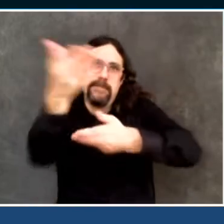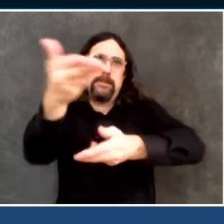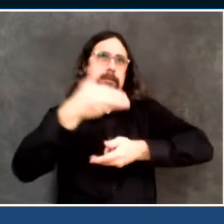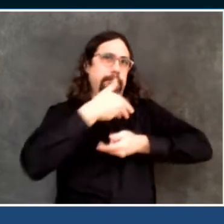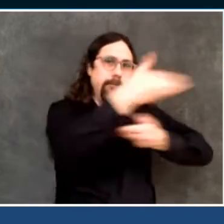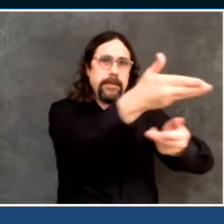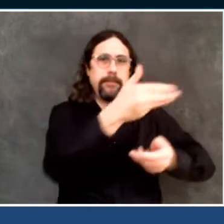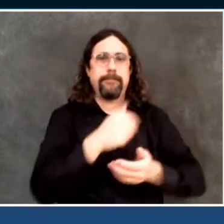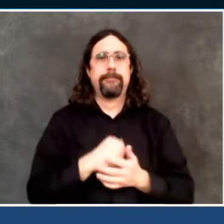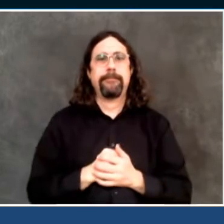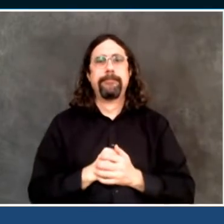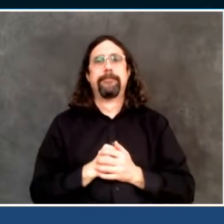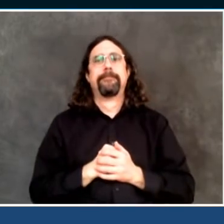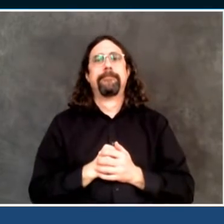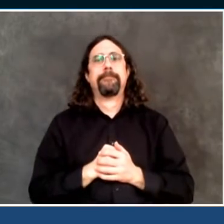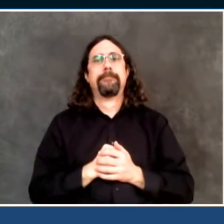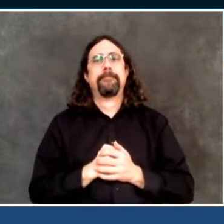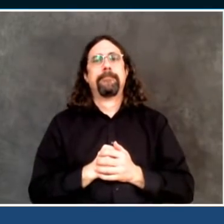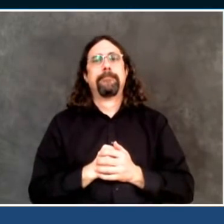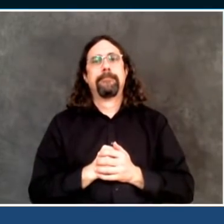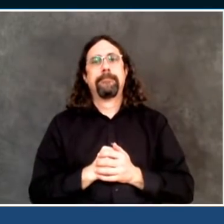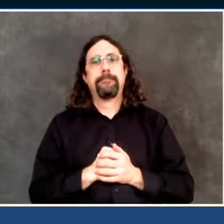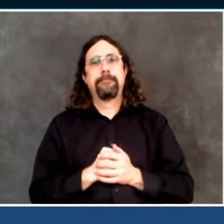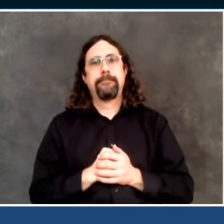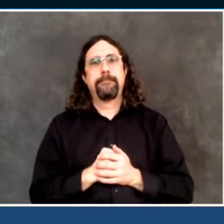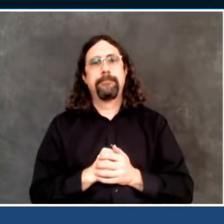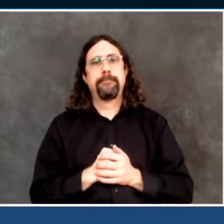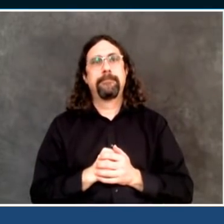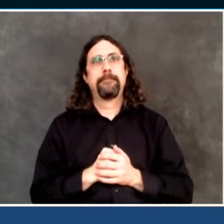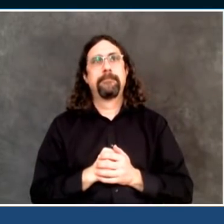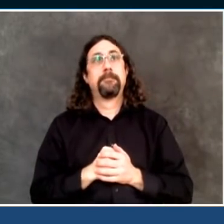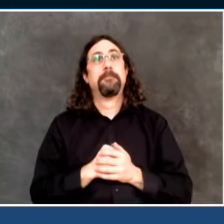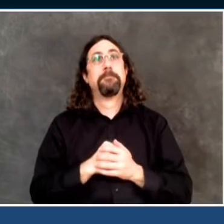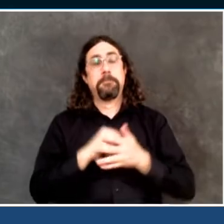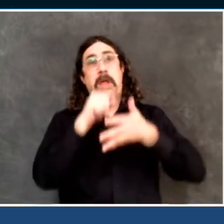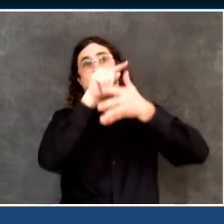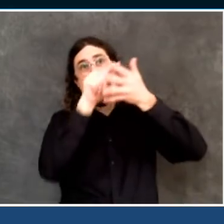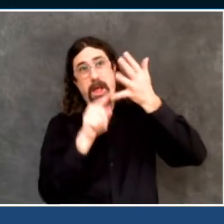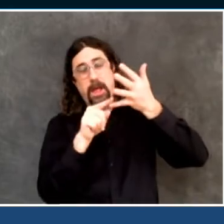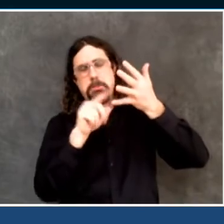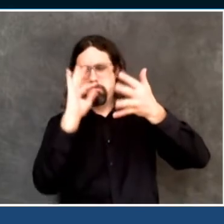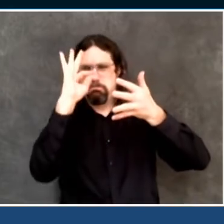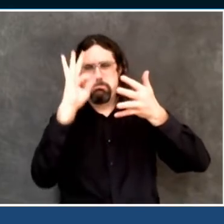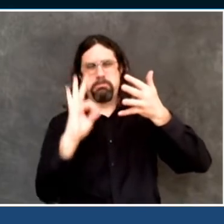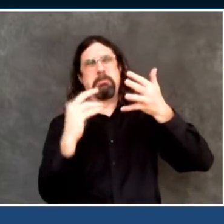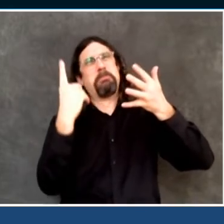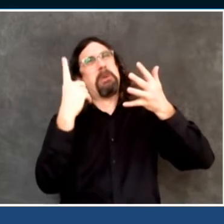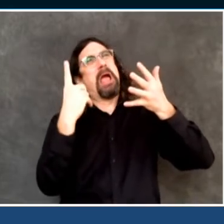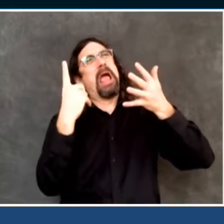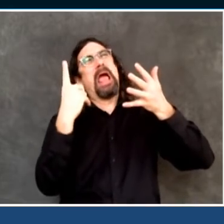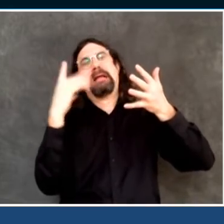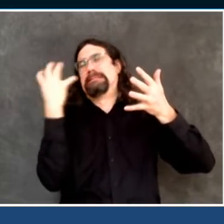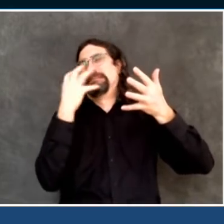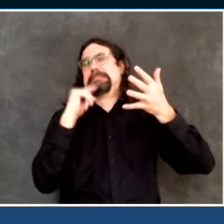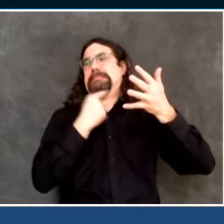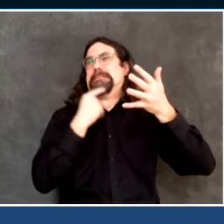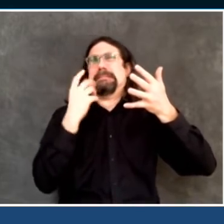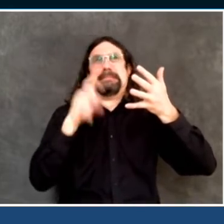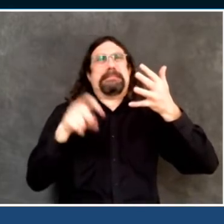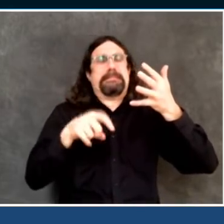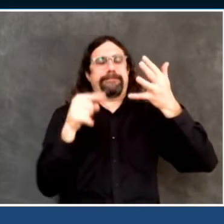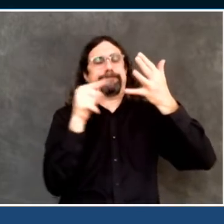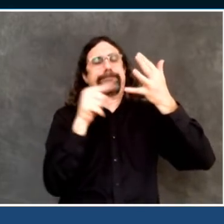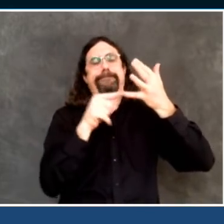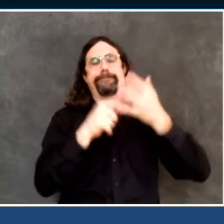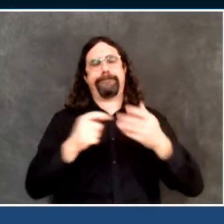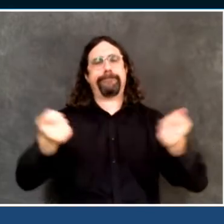these surgical gowns. I was at the Brooklyn Navy Yard yesterday talking about an amazing homegrown effort to produce them here